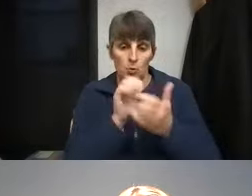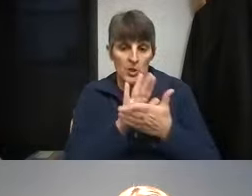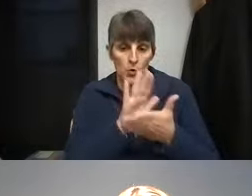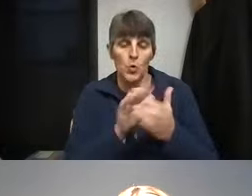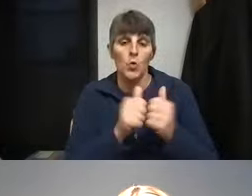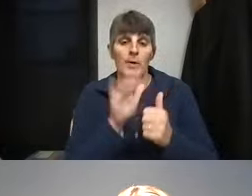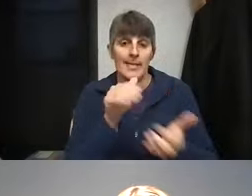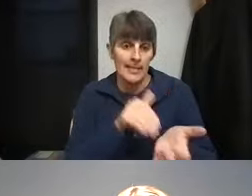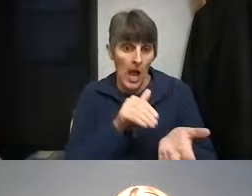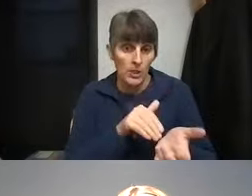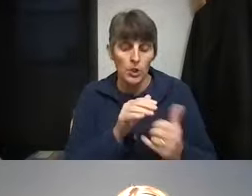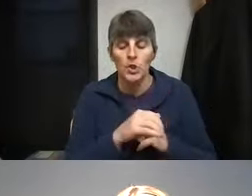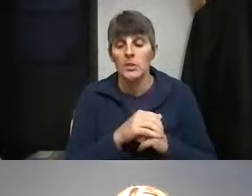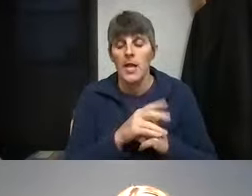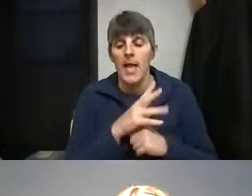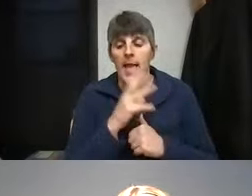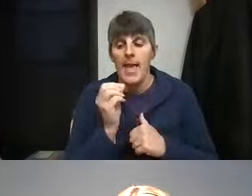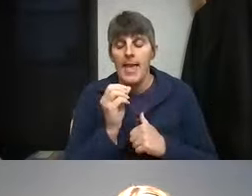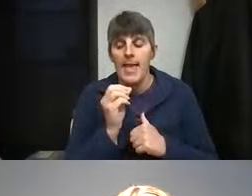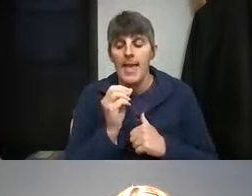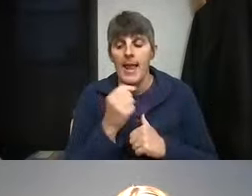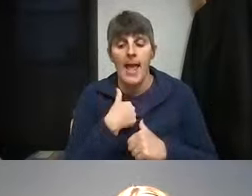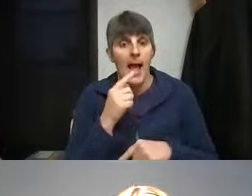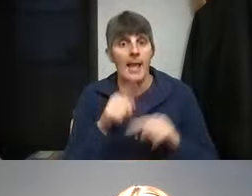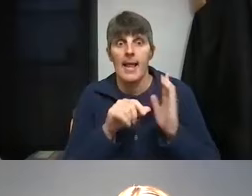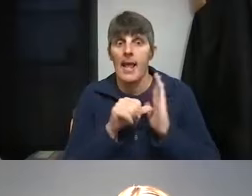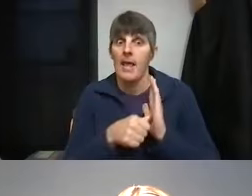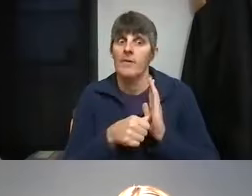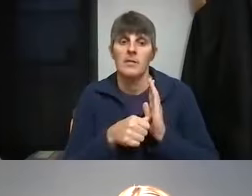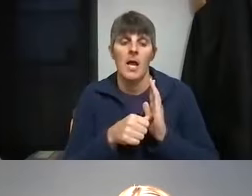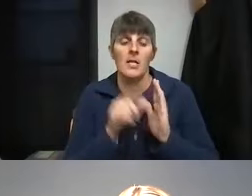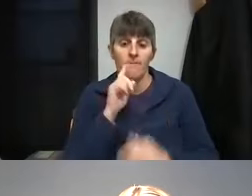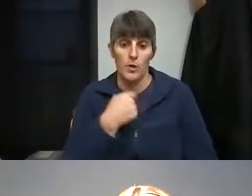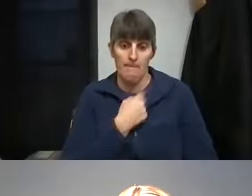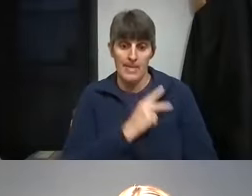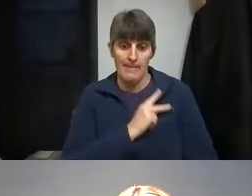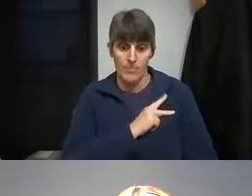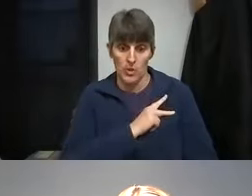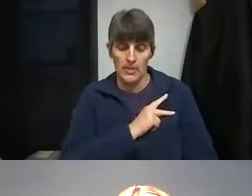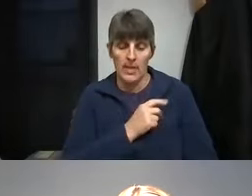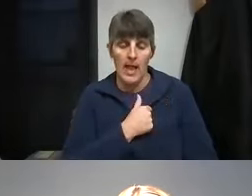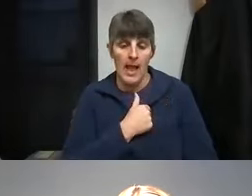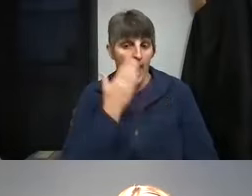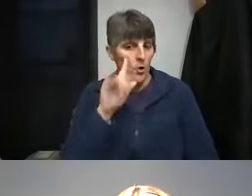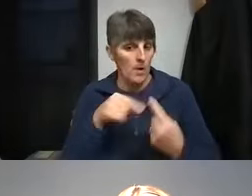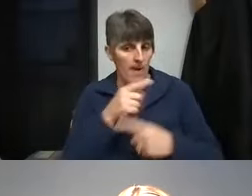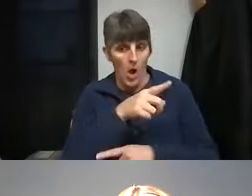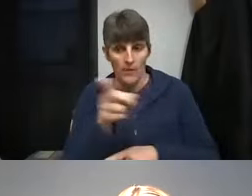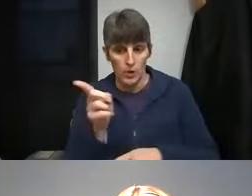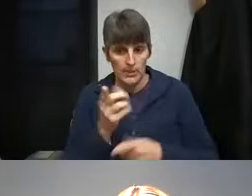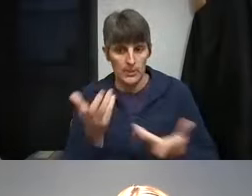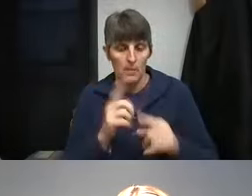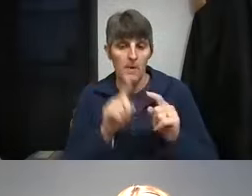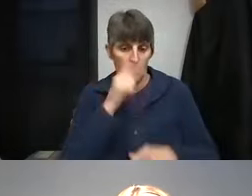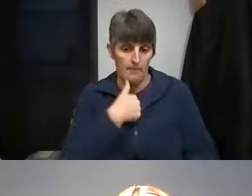his doctors. And I cannot emphasize, for me personally, I don't know about everyone else, but for